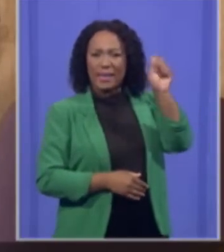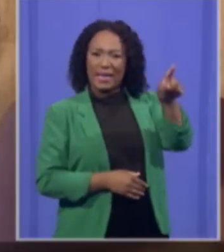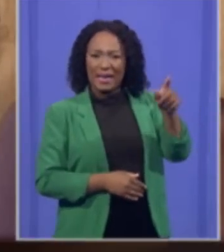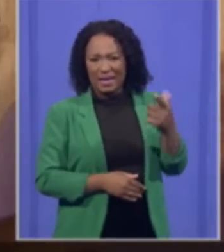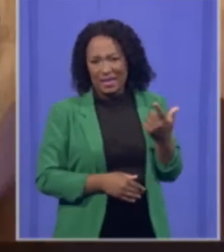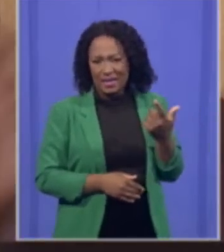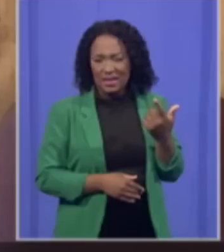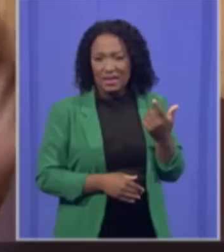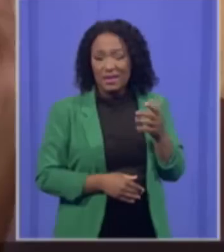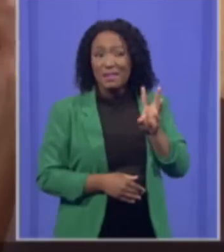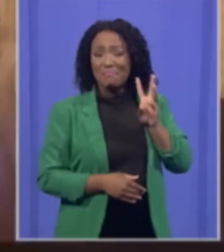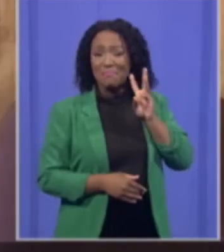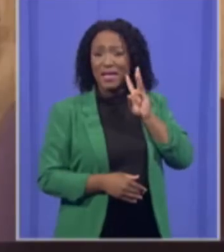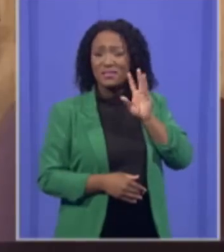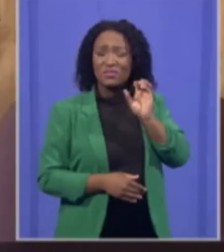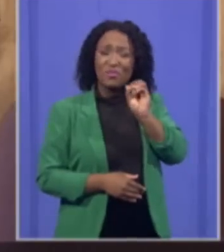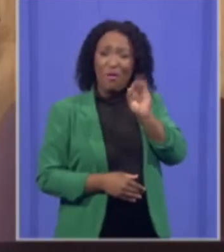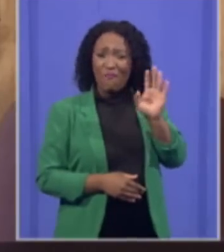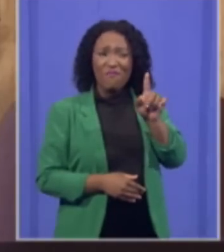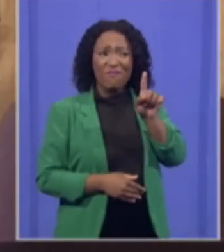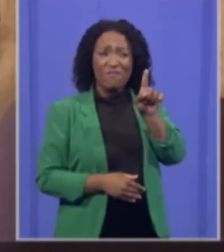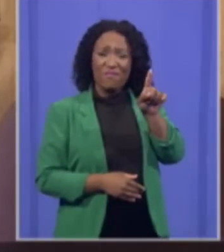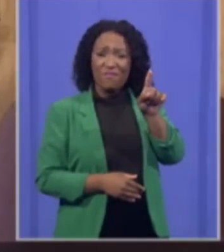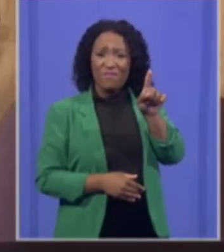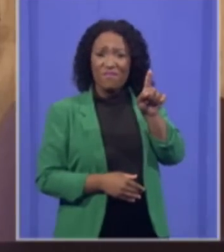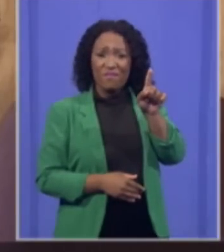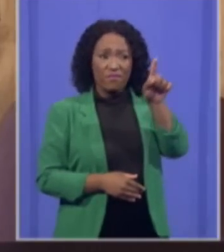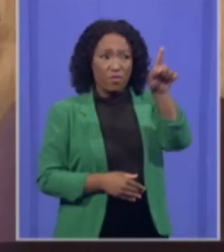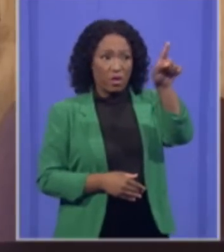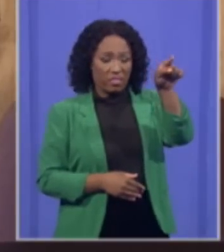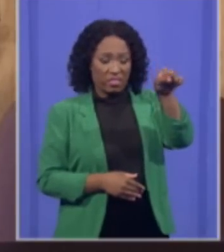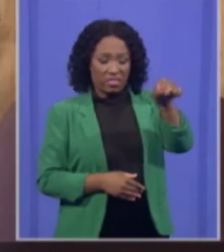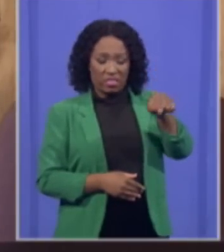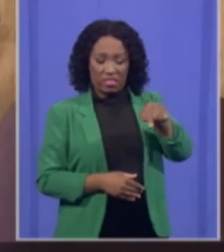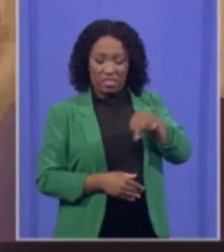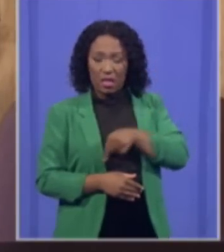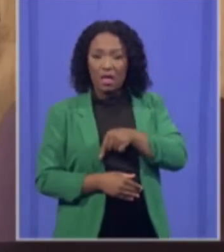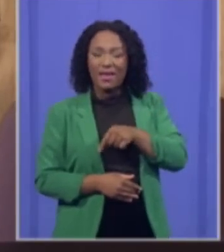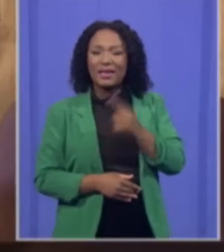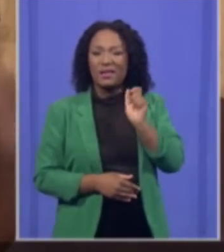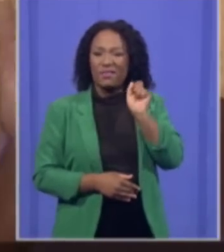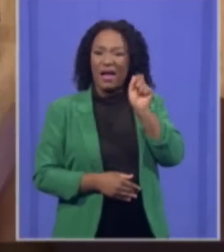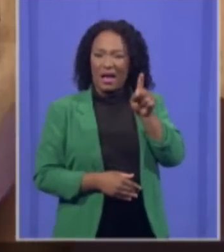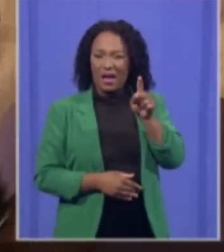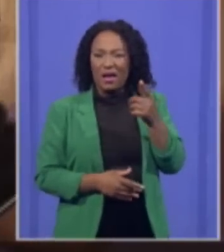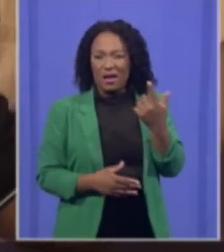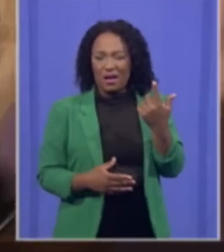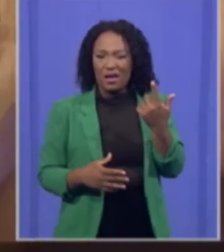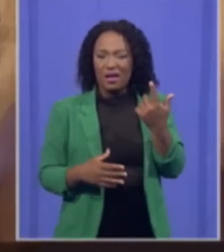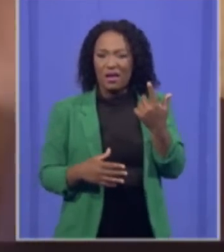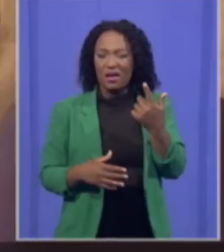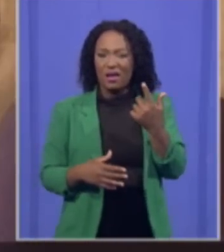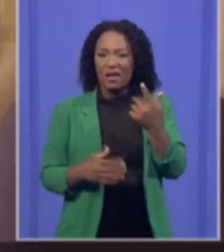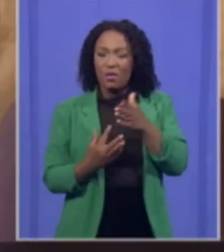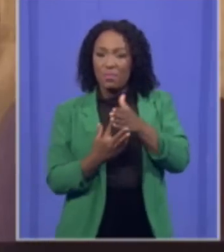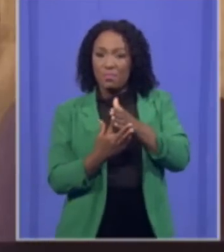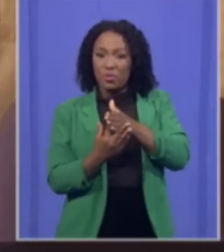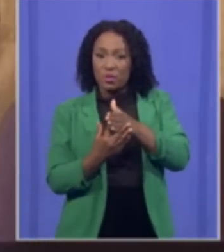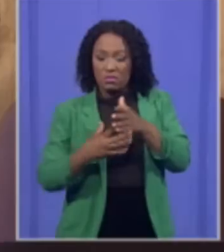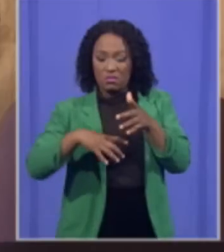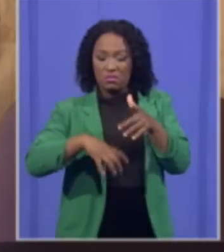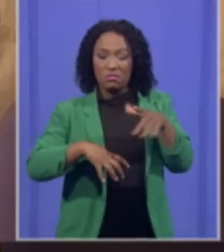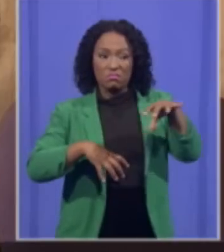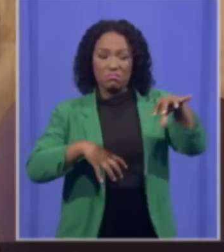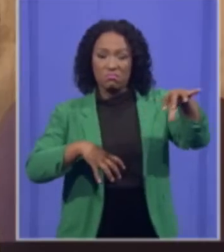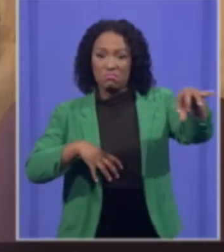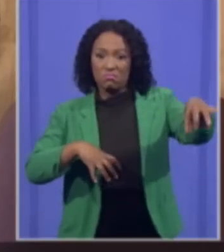tsamaya sebaka se se telele ho tloha kwana ho fitlhella moo re leng teng jwale ho ba le bothata ba between letamo